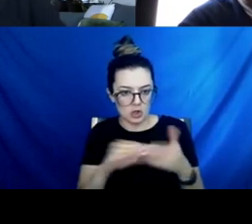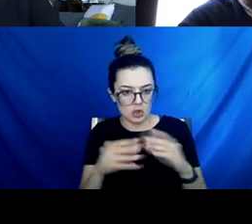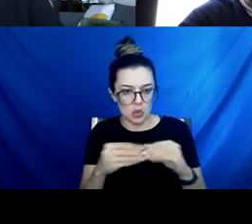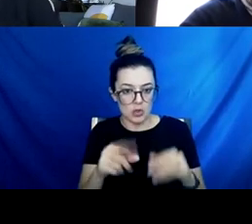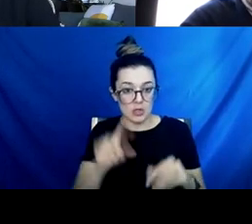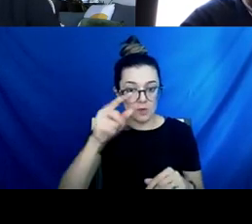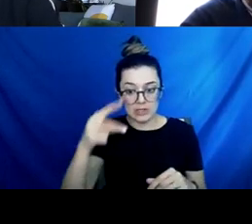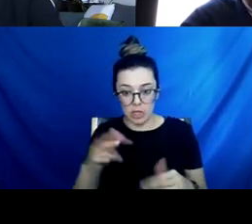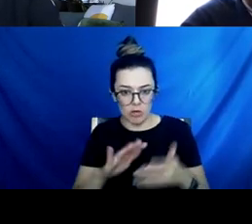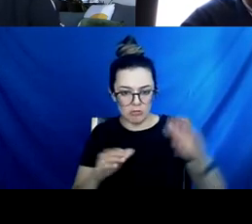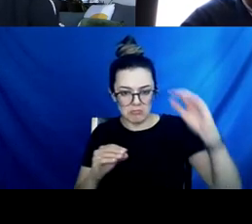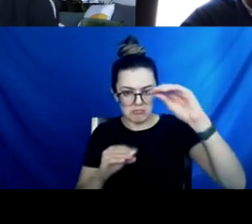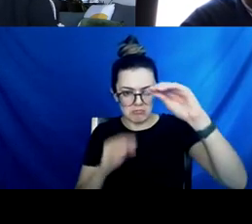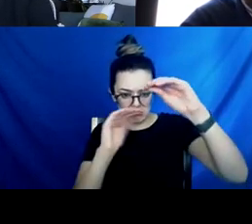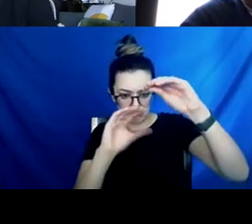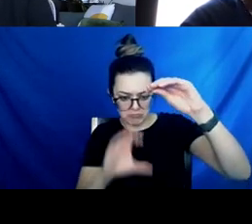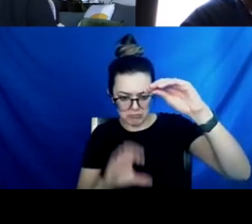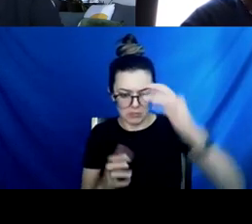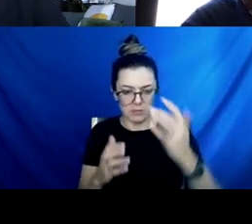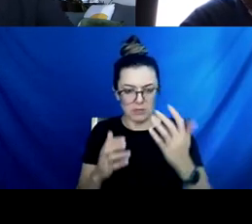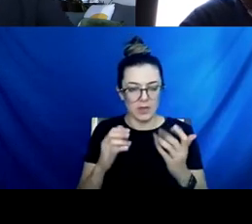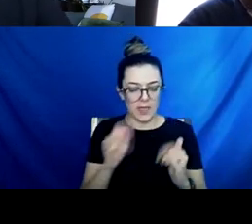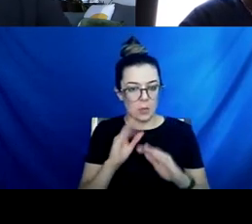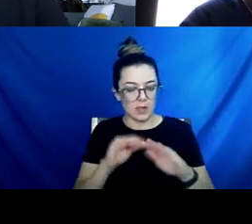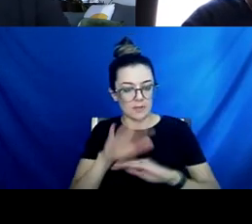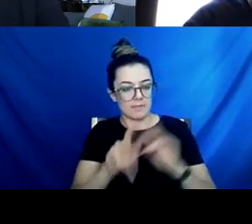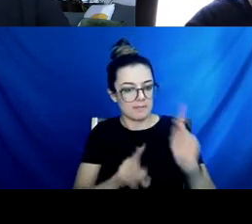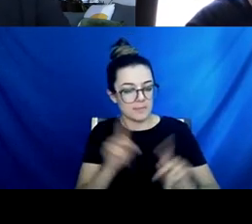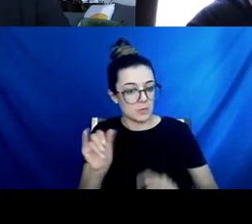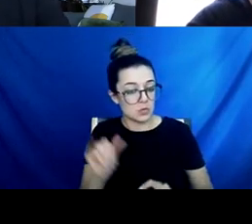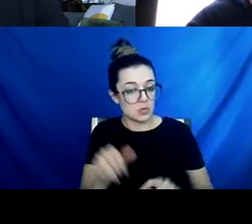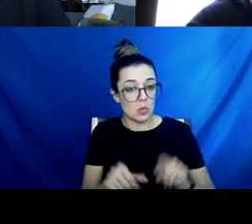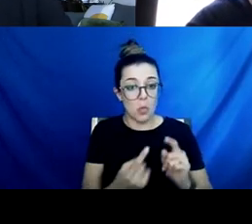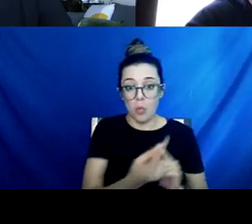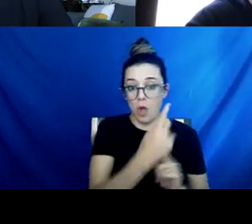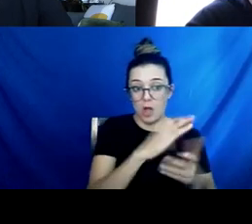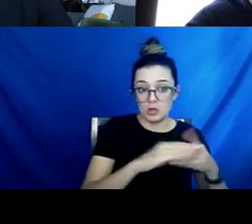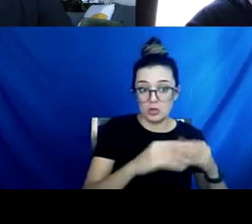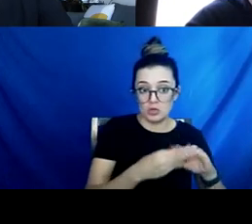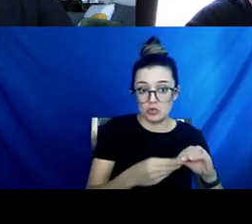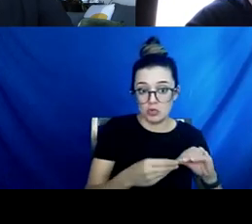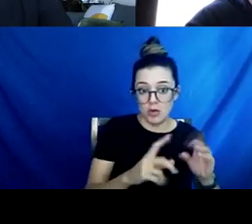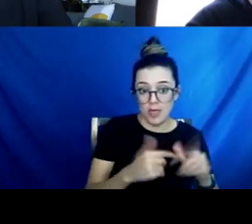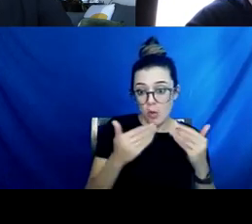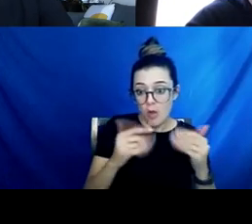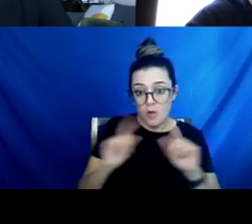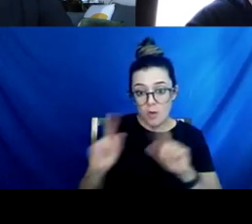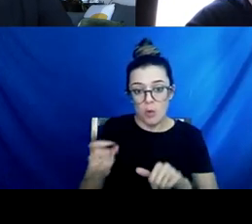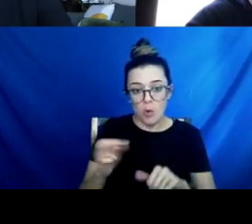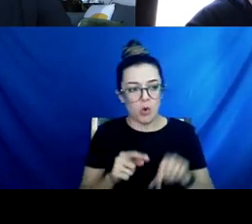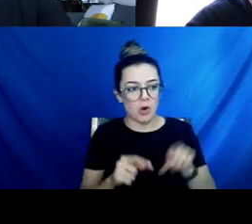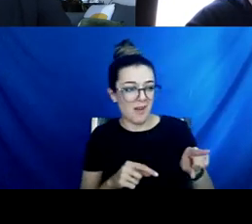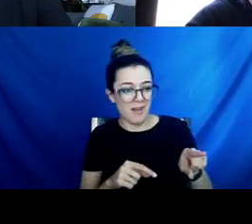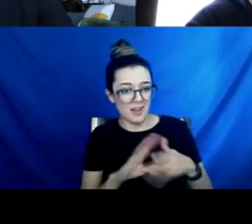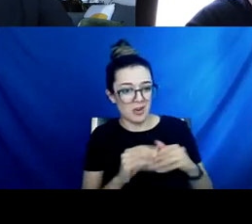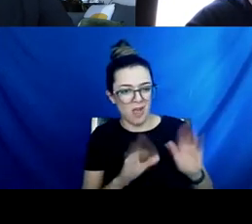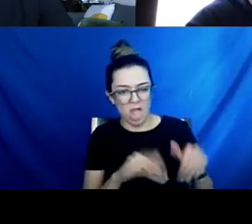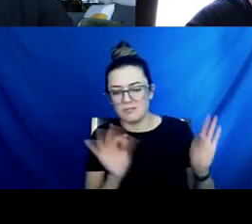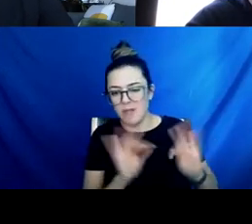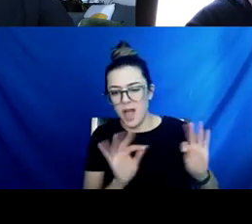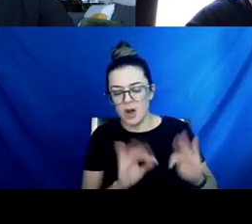horses whipping Haitian. I mean, it's sickening. I do feel like there's been some backlash. There's also